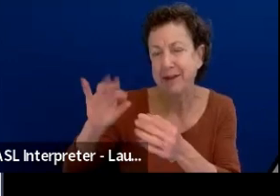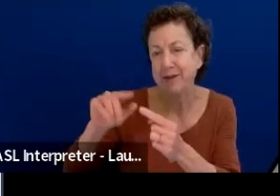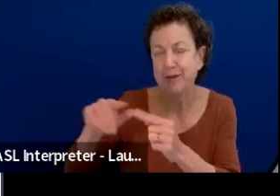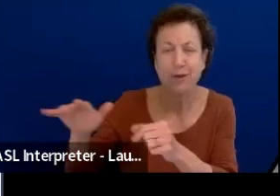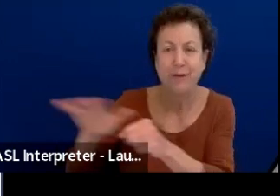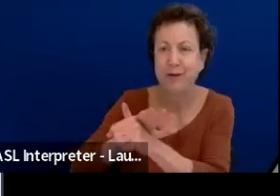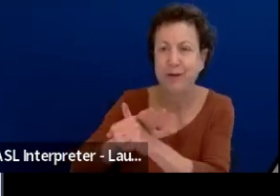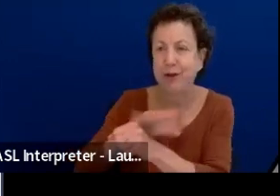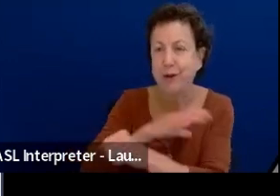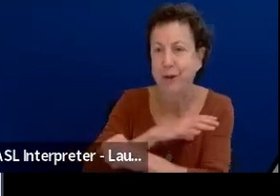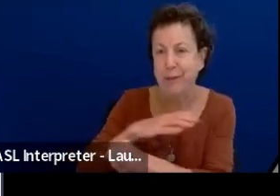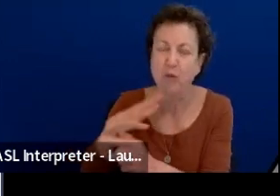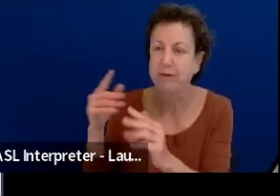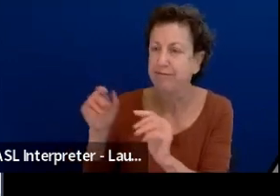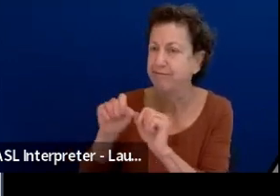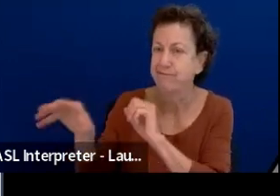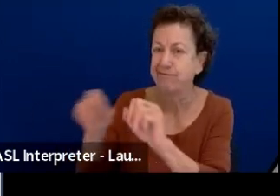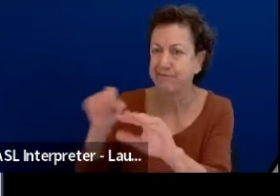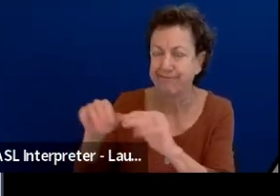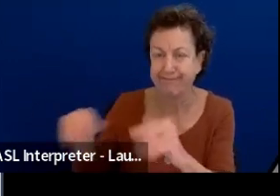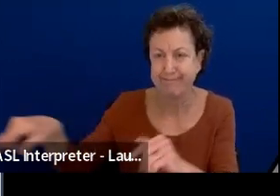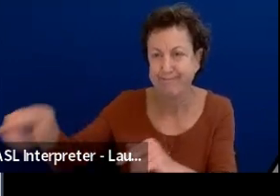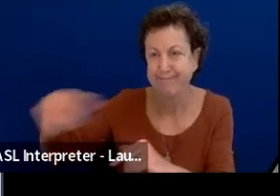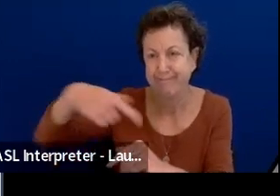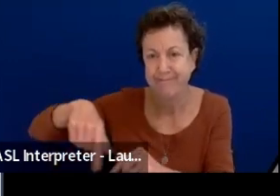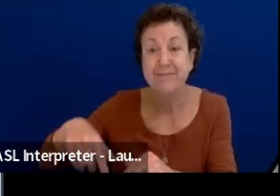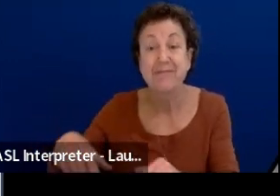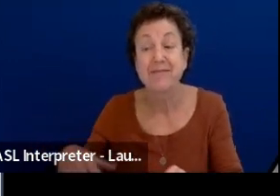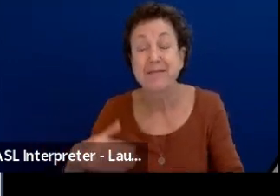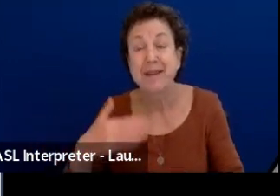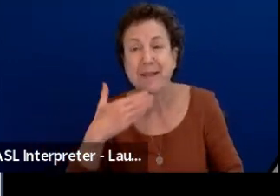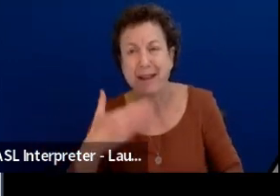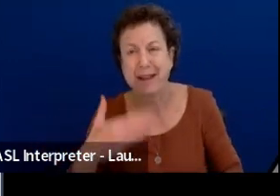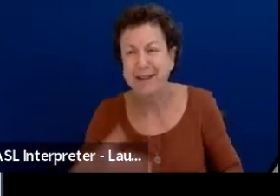entire committee. Thanks, Ryan. Yeah, no problem.